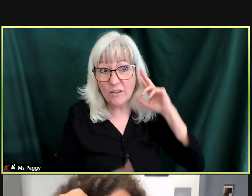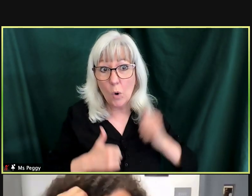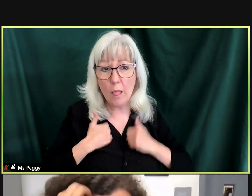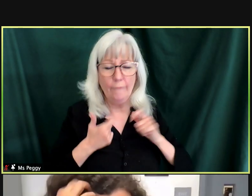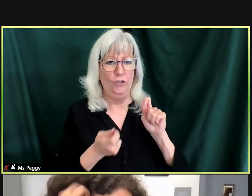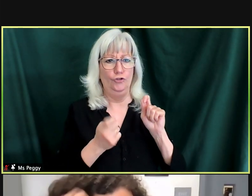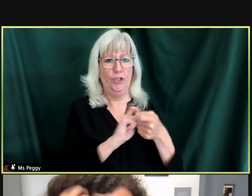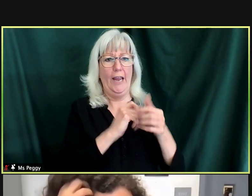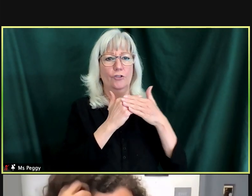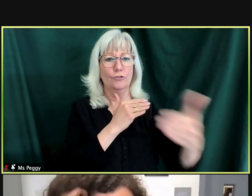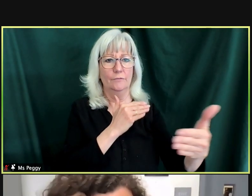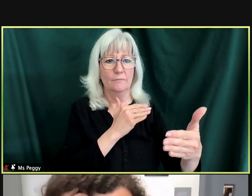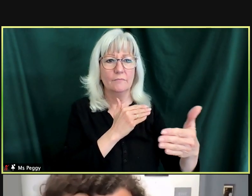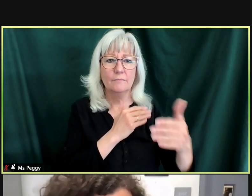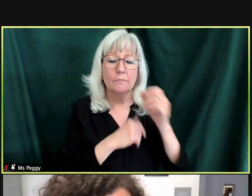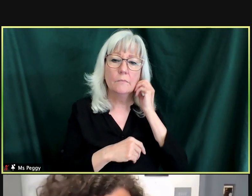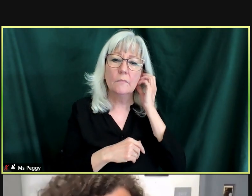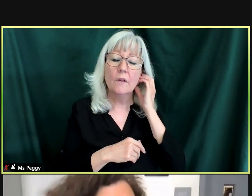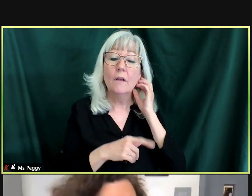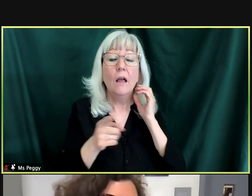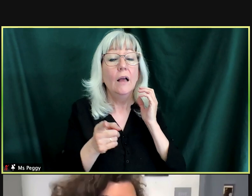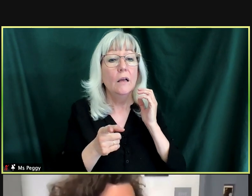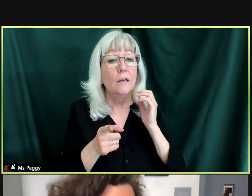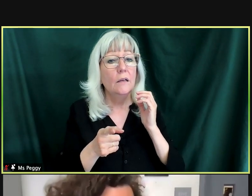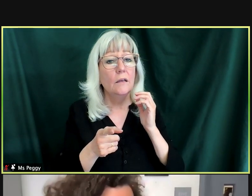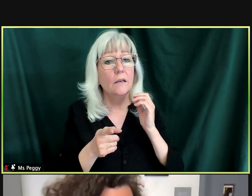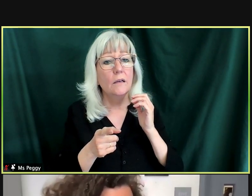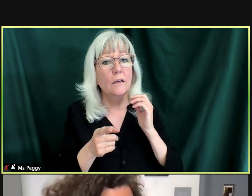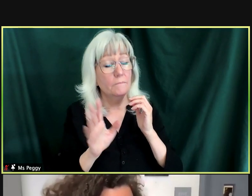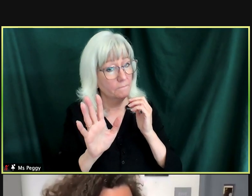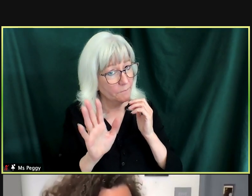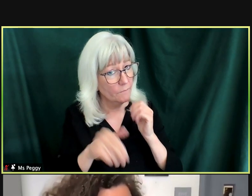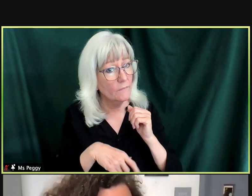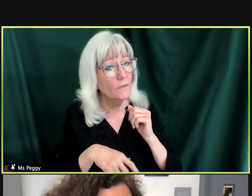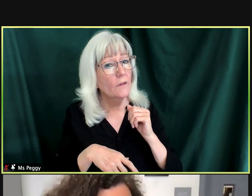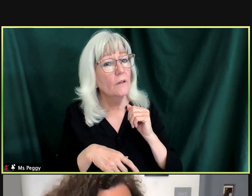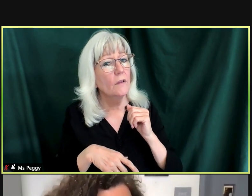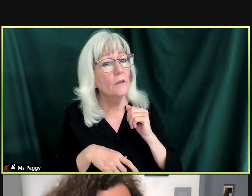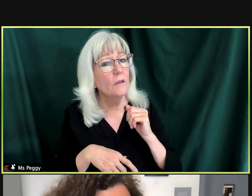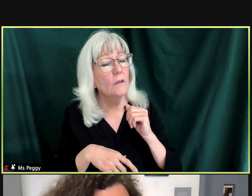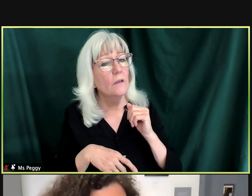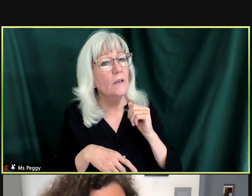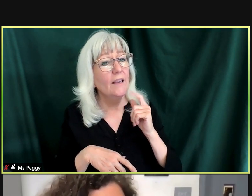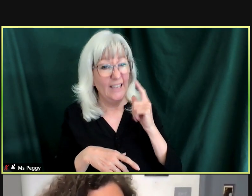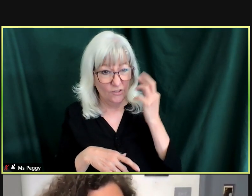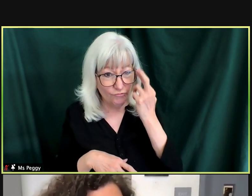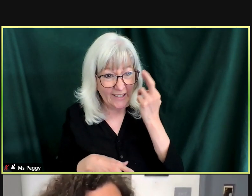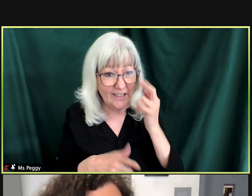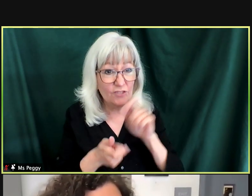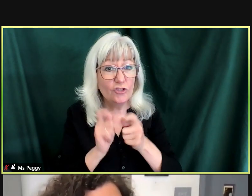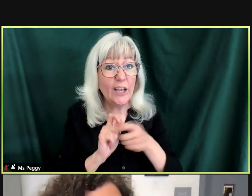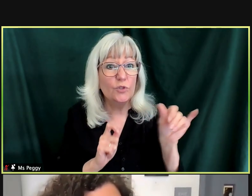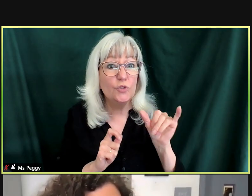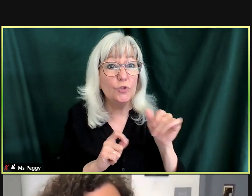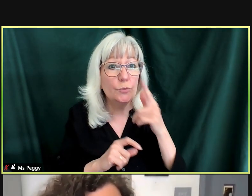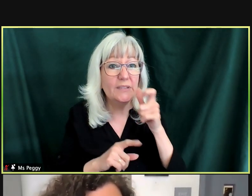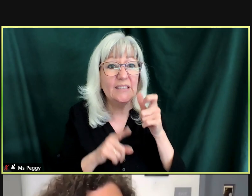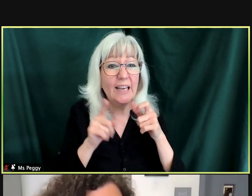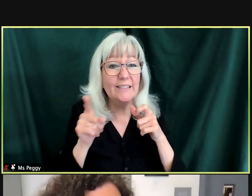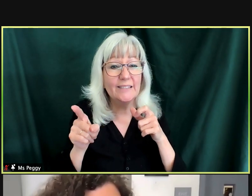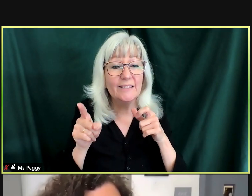And some of it is driven by the camera, because the camera can now do portraits, so people don't have to make accurate